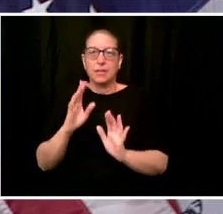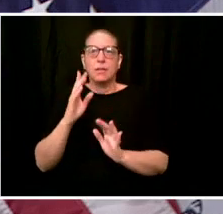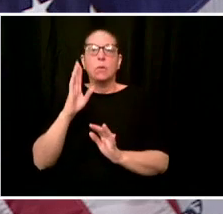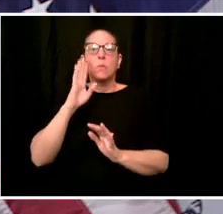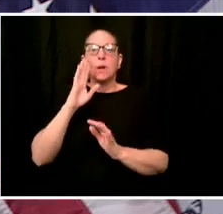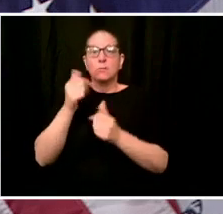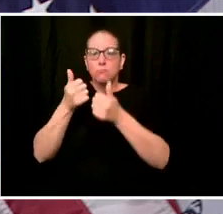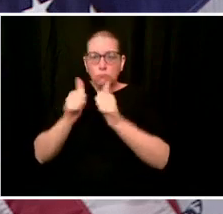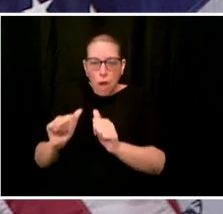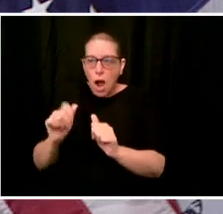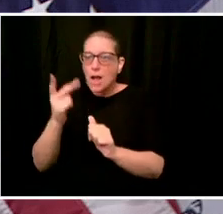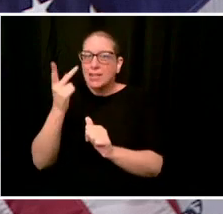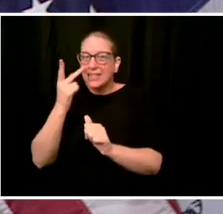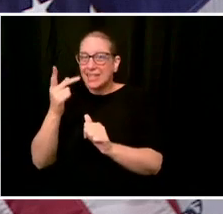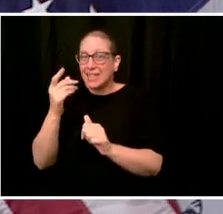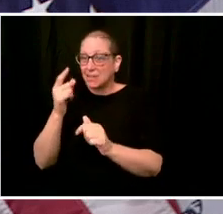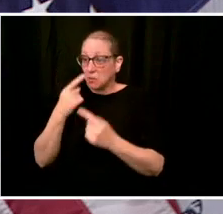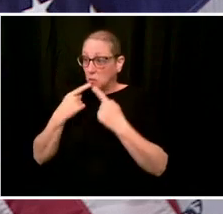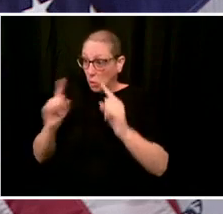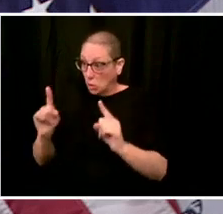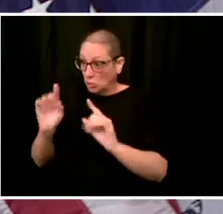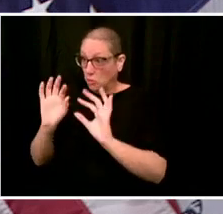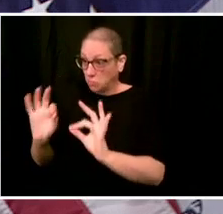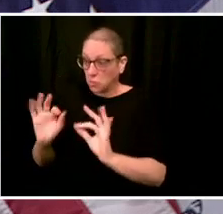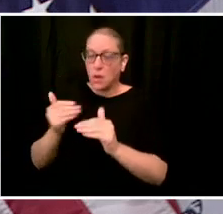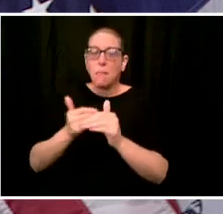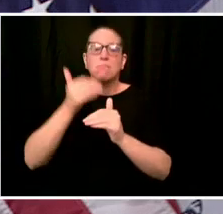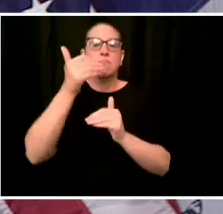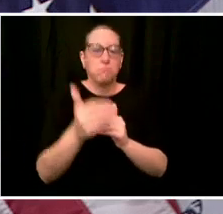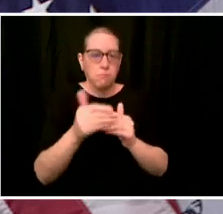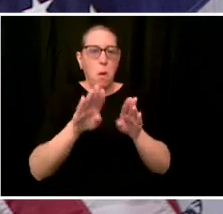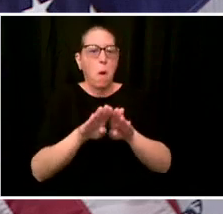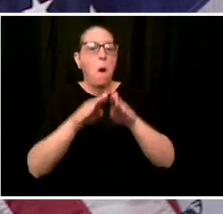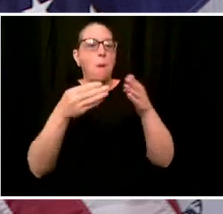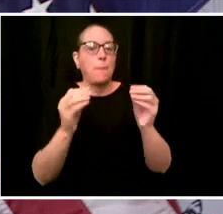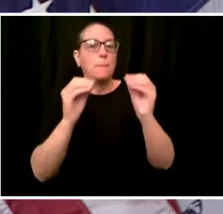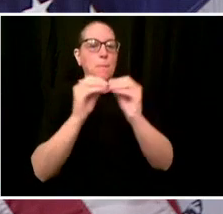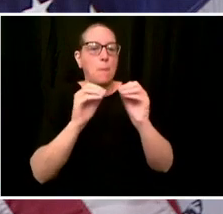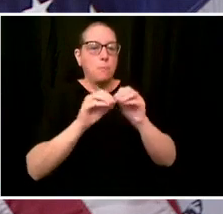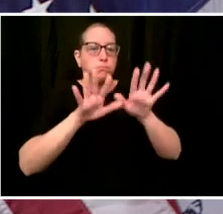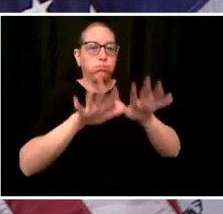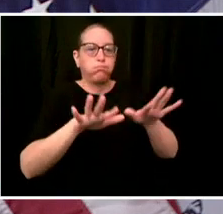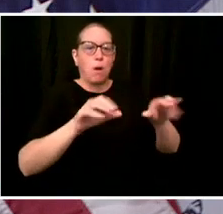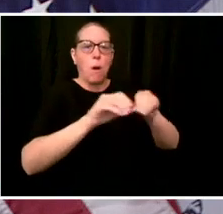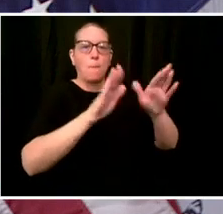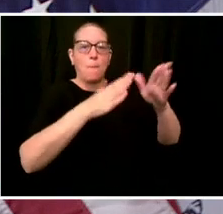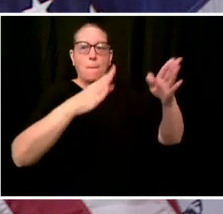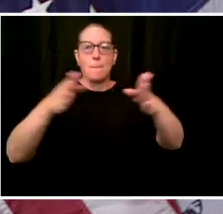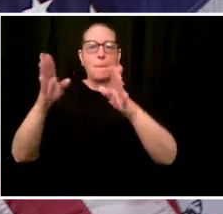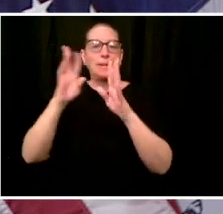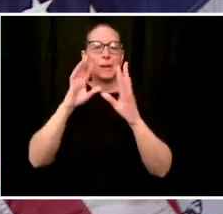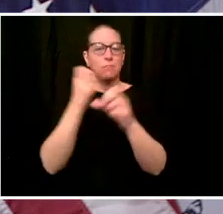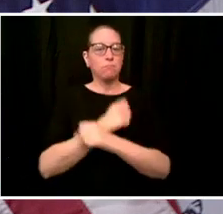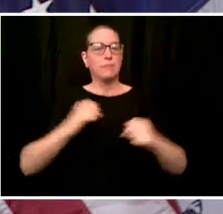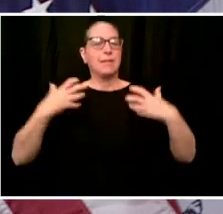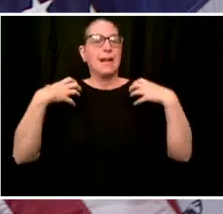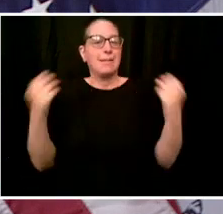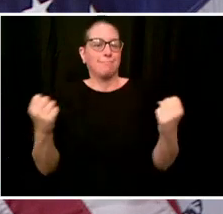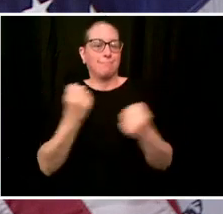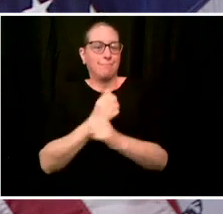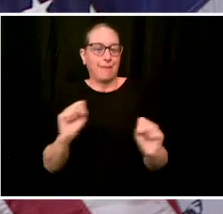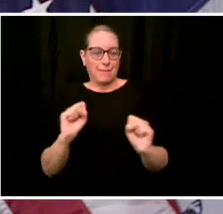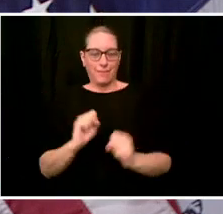If it doesn't work, you're not going to obviously take the next step. So I don't think it's ambitious to say if